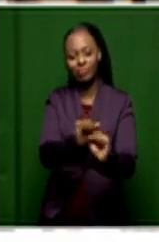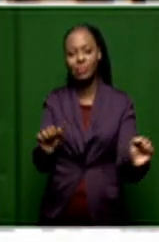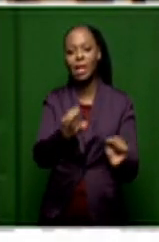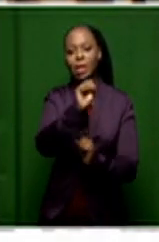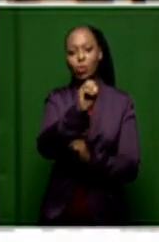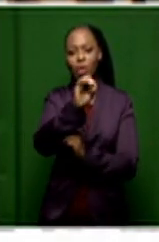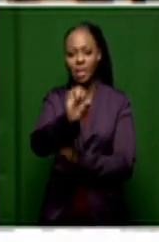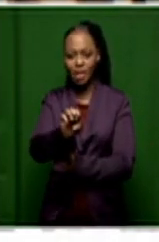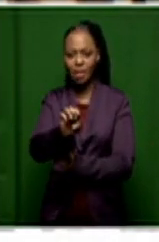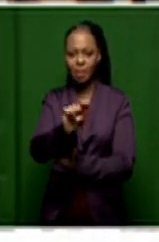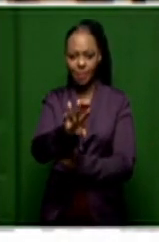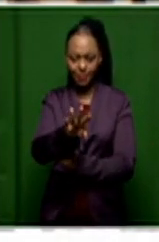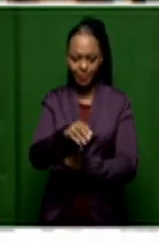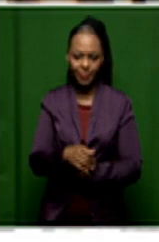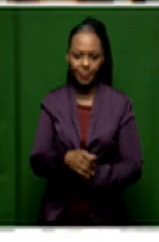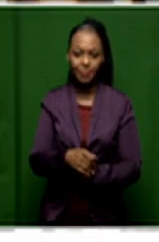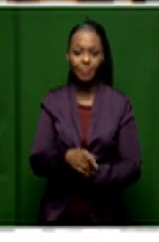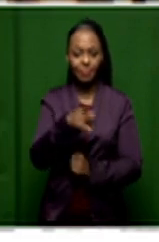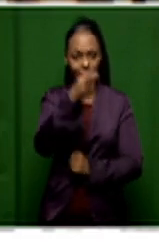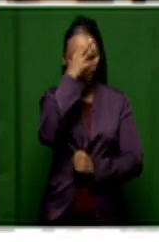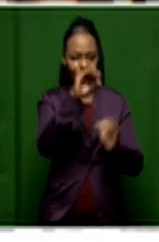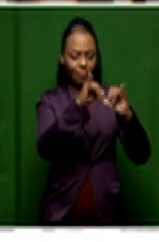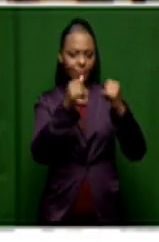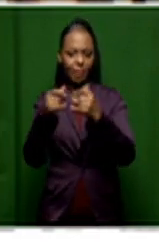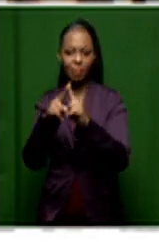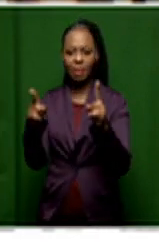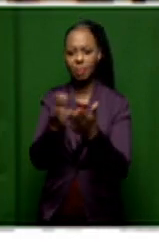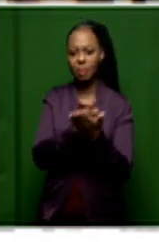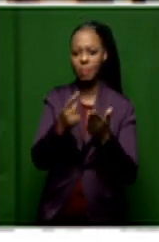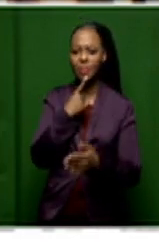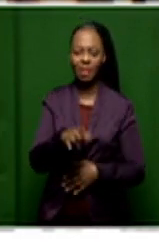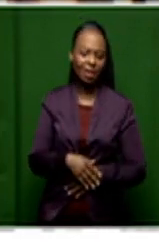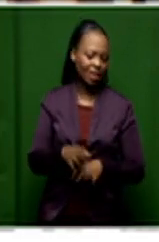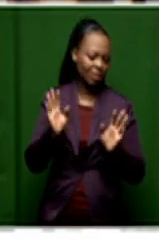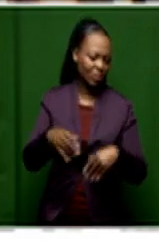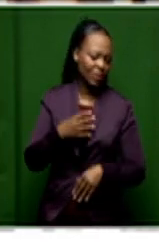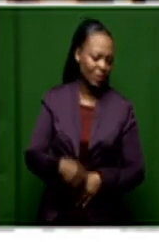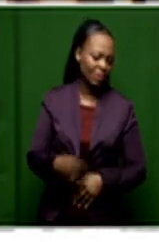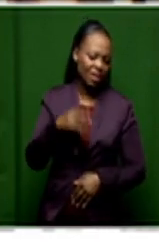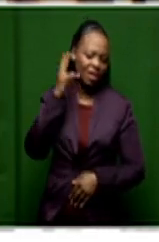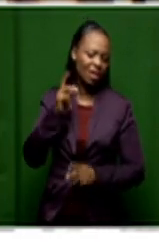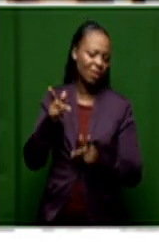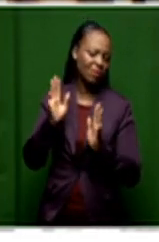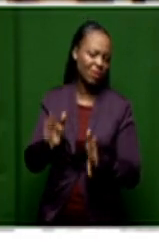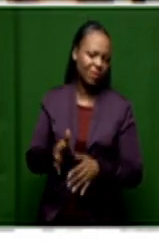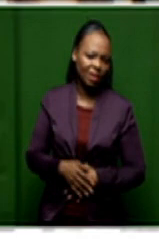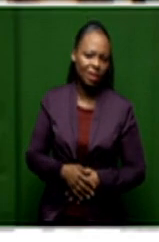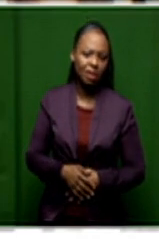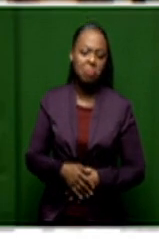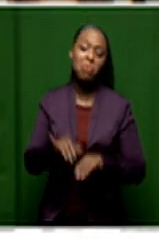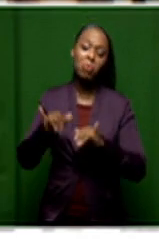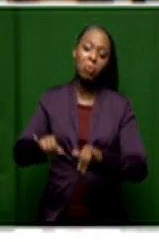positive moves, but there are those who are very skeptical and say, we've heard that all before. Let us wait to see